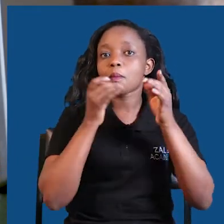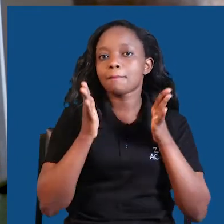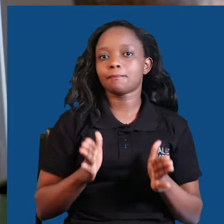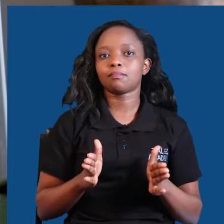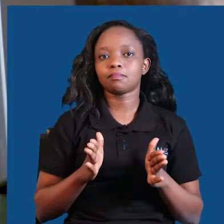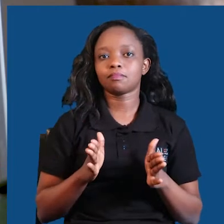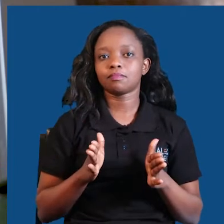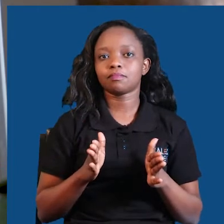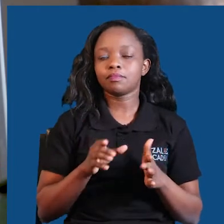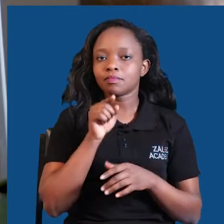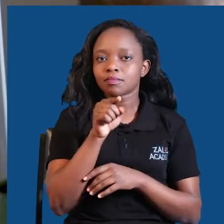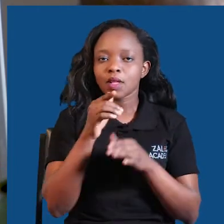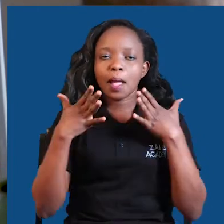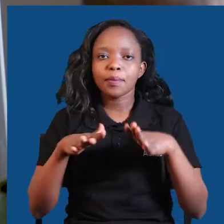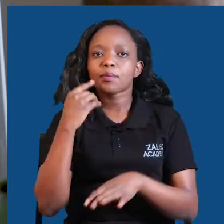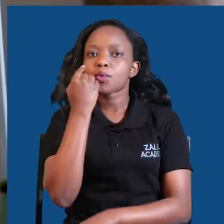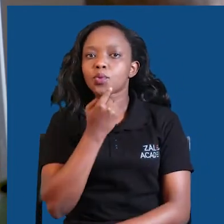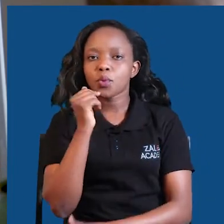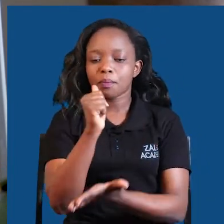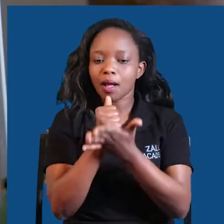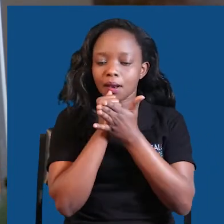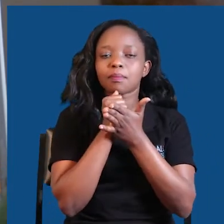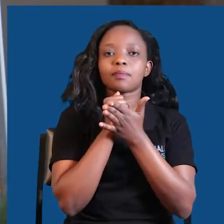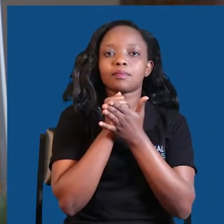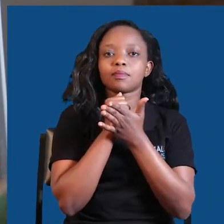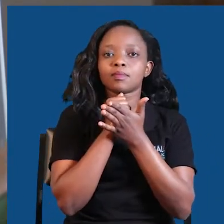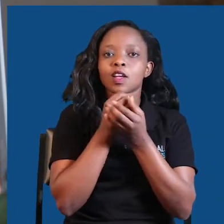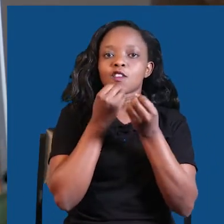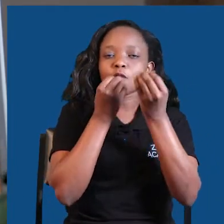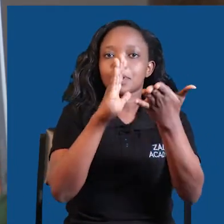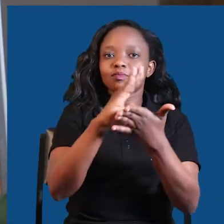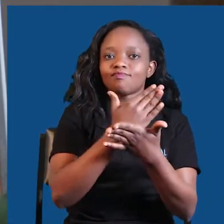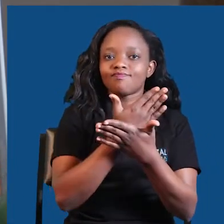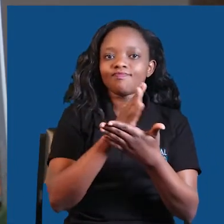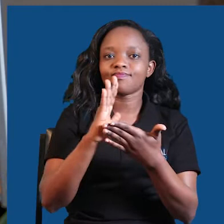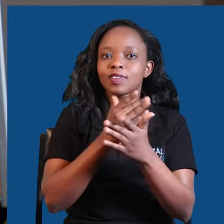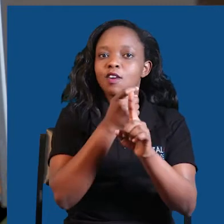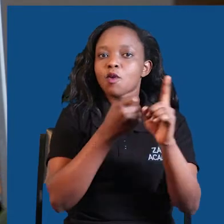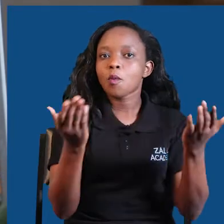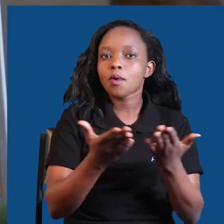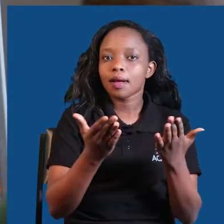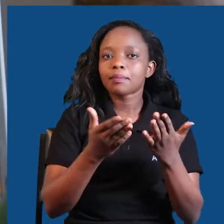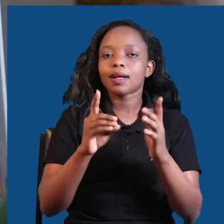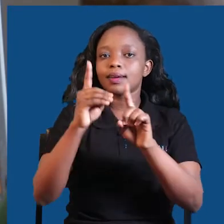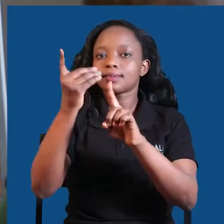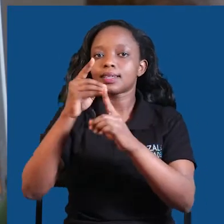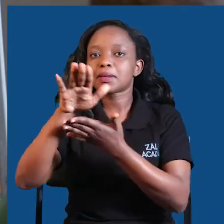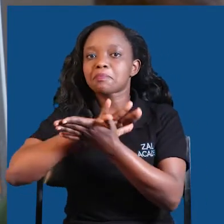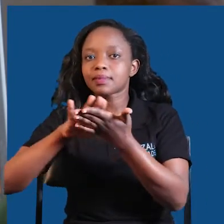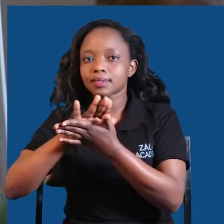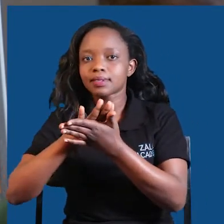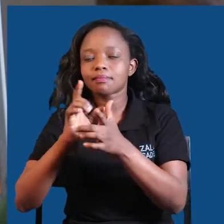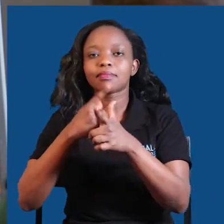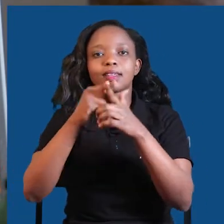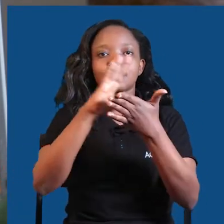come from somewhere, So they are the ones who help to convey or bring this information from a database